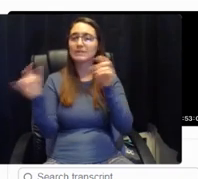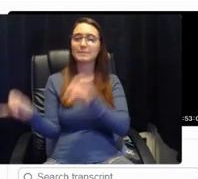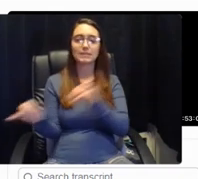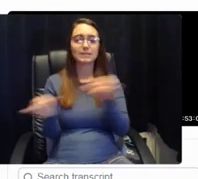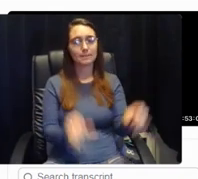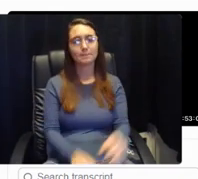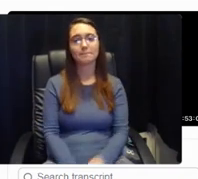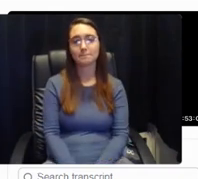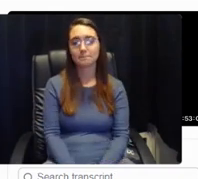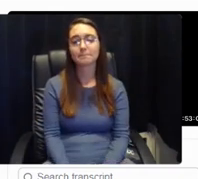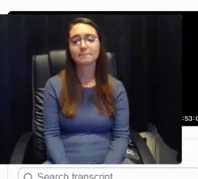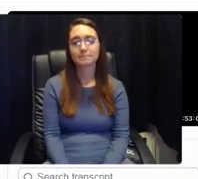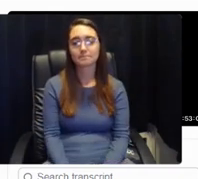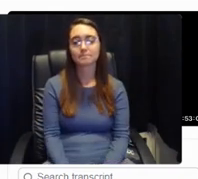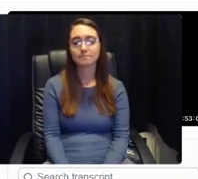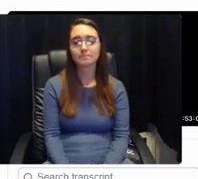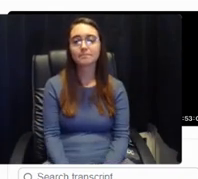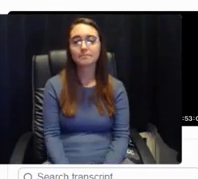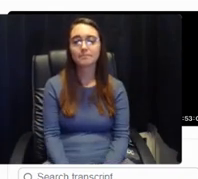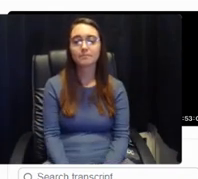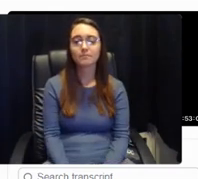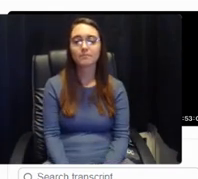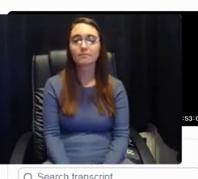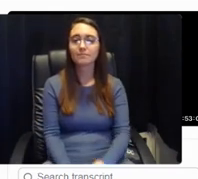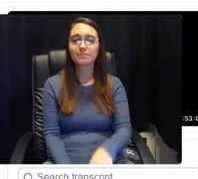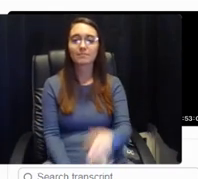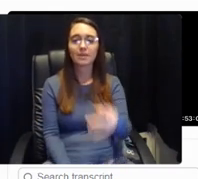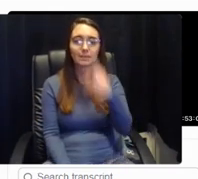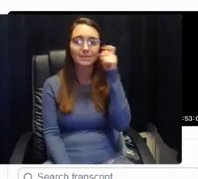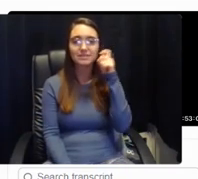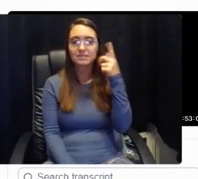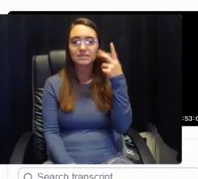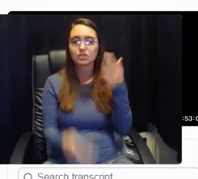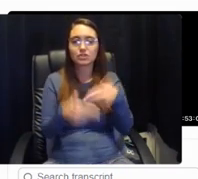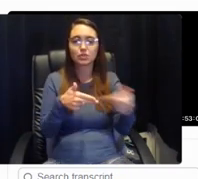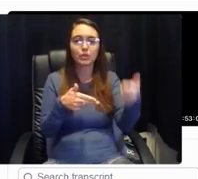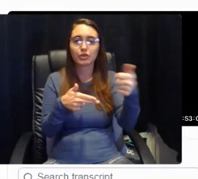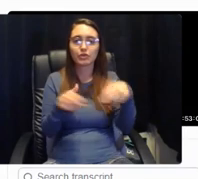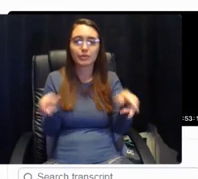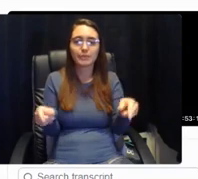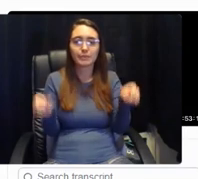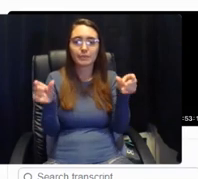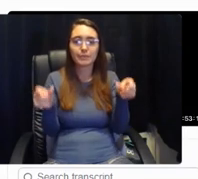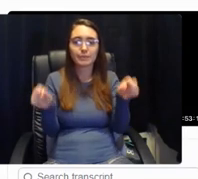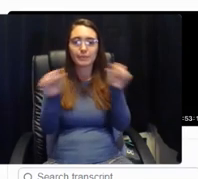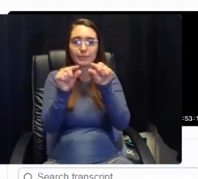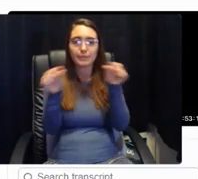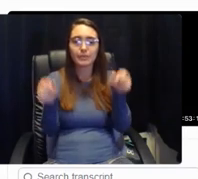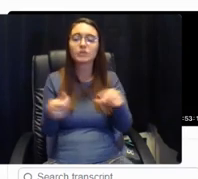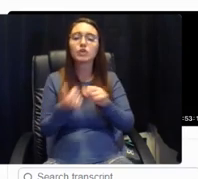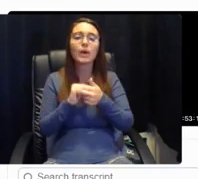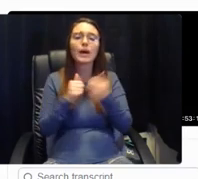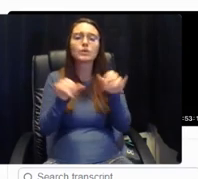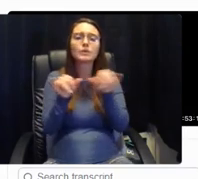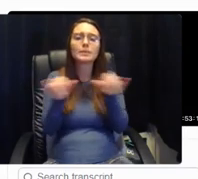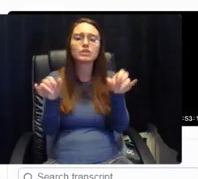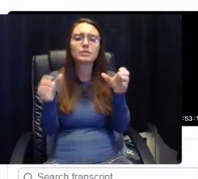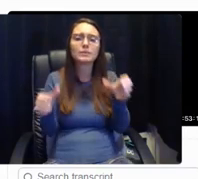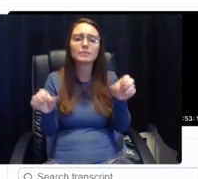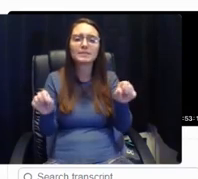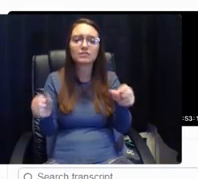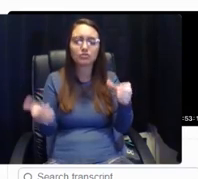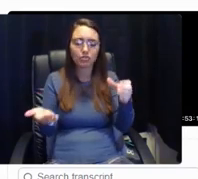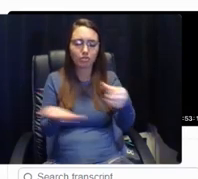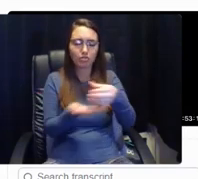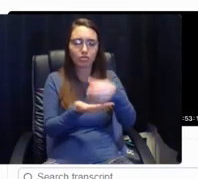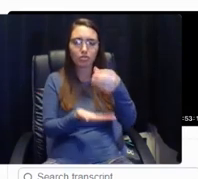cells is always the same because it's just shorted. And how you measure those potential? And the trick here